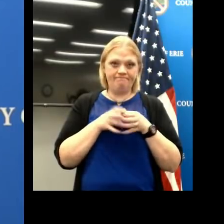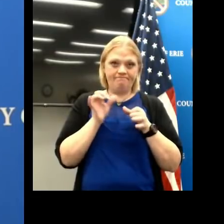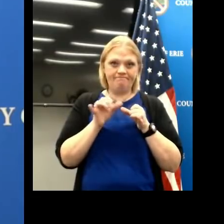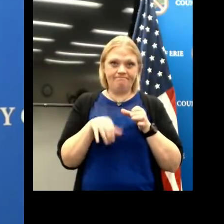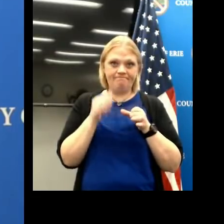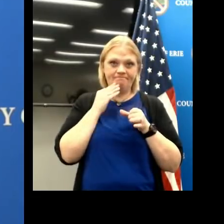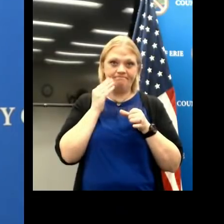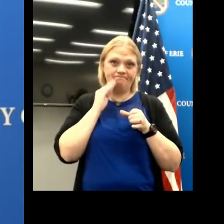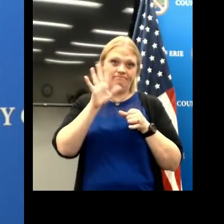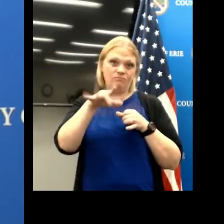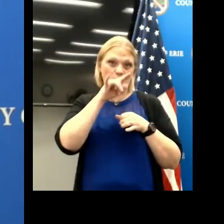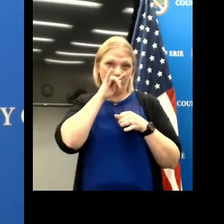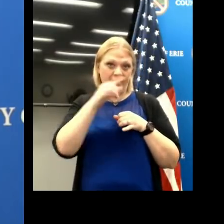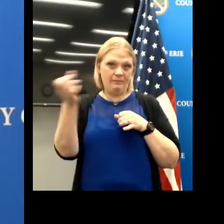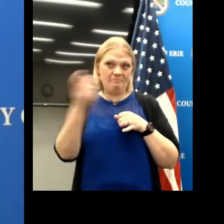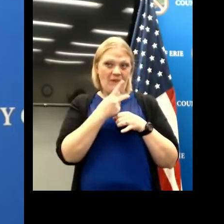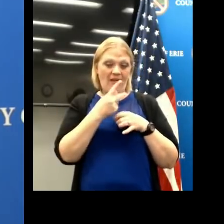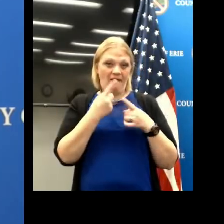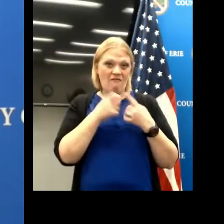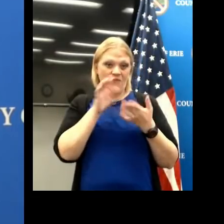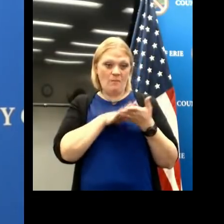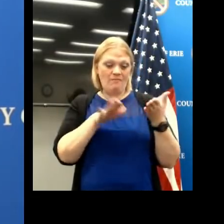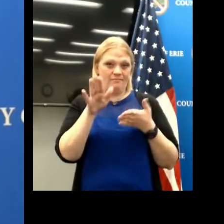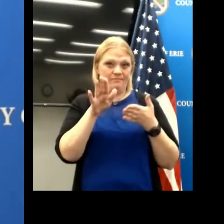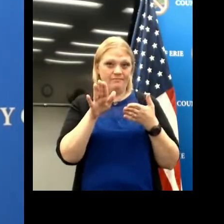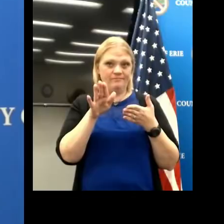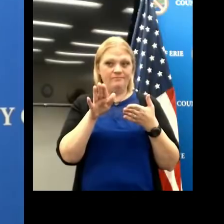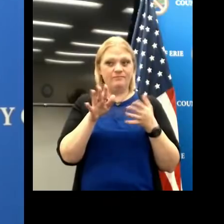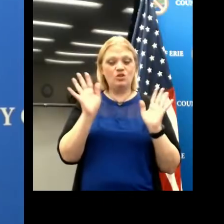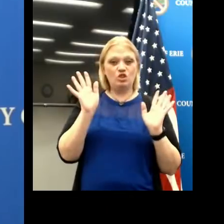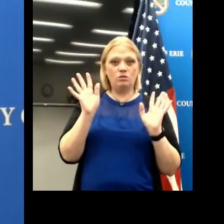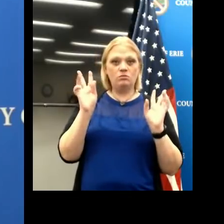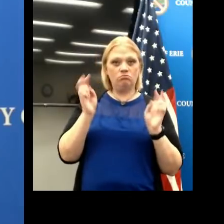child returns from college. Consider them a close